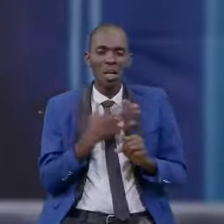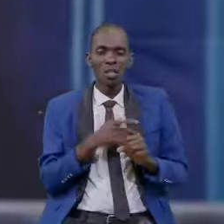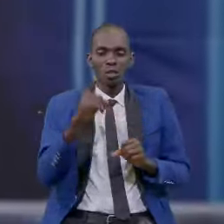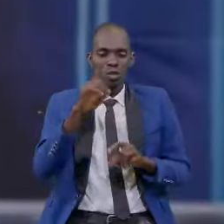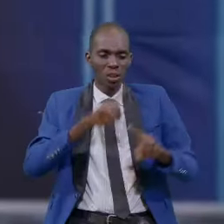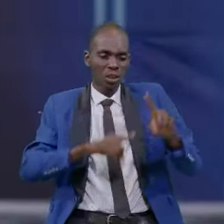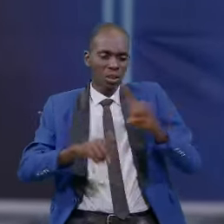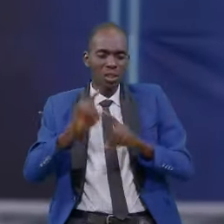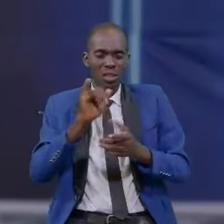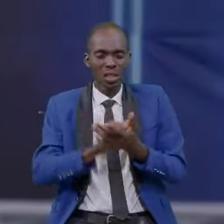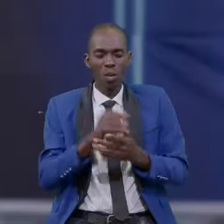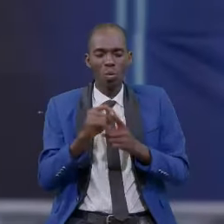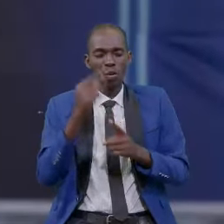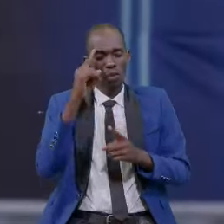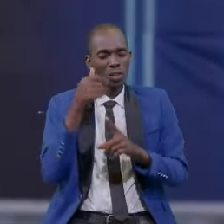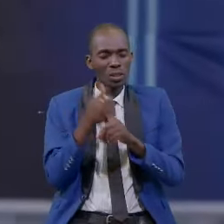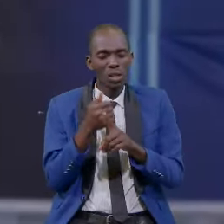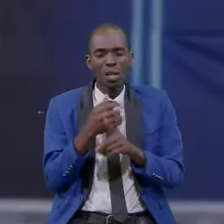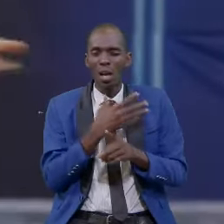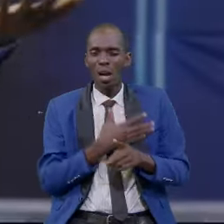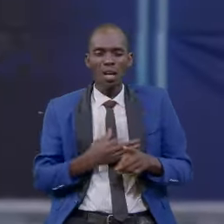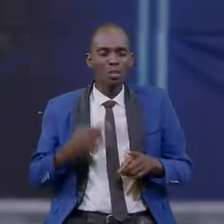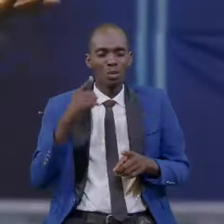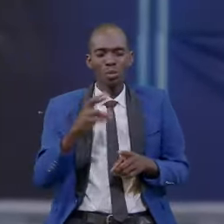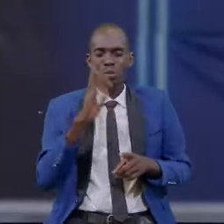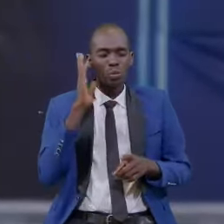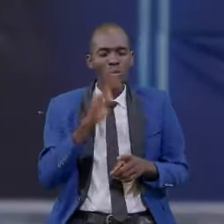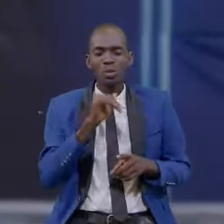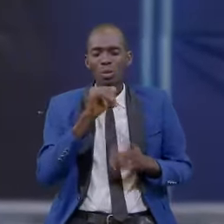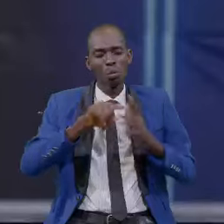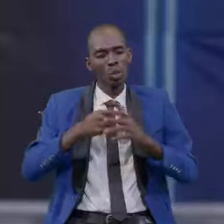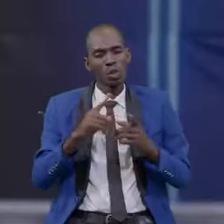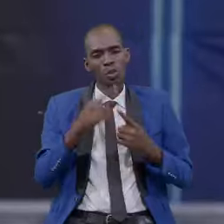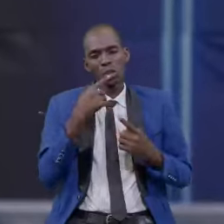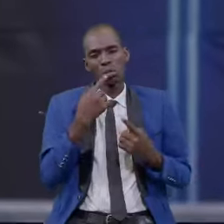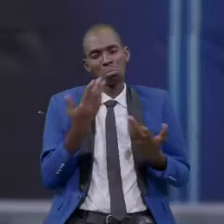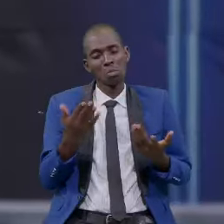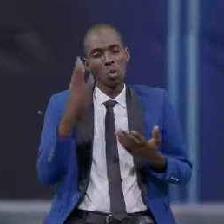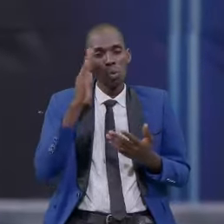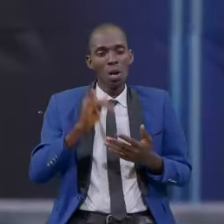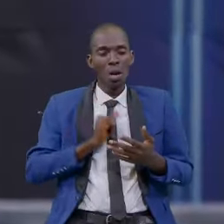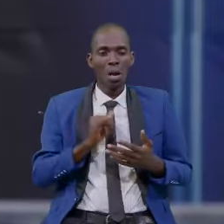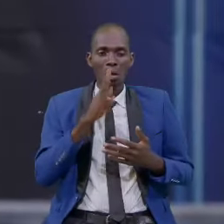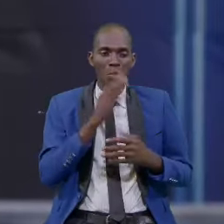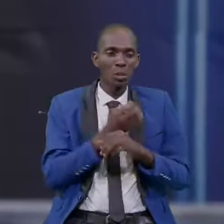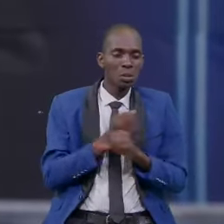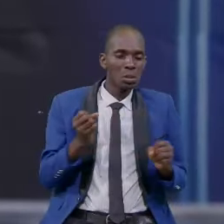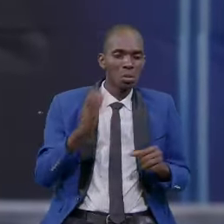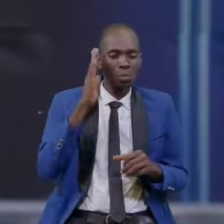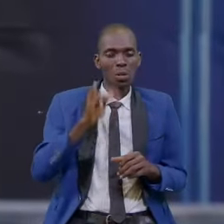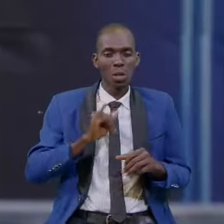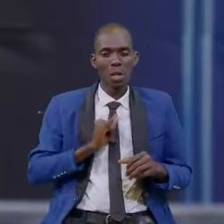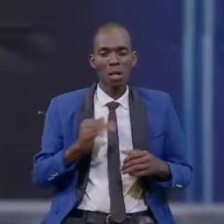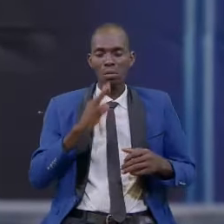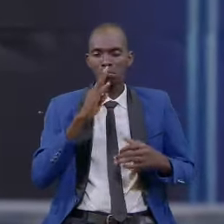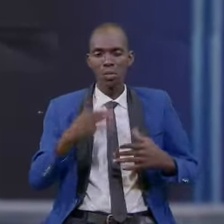be saved? Will I not be saved? No, that's not faith. Will I be healed? Will I not be healed? No, that will not be faith. You say to